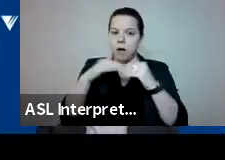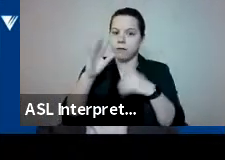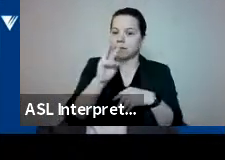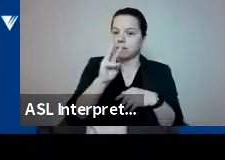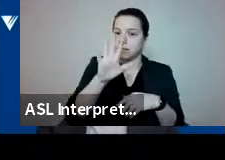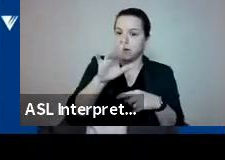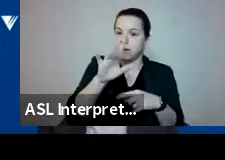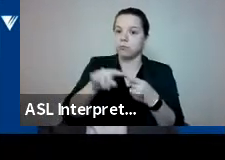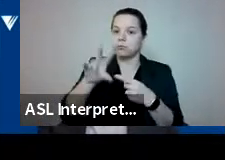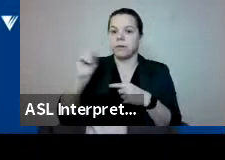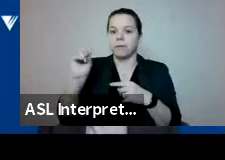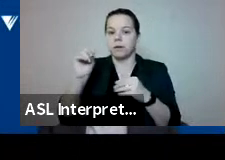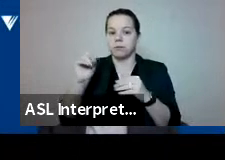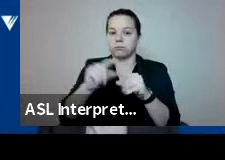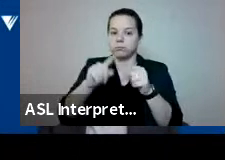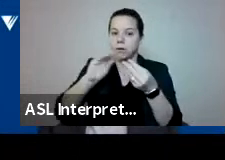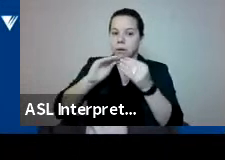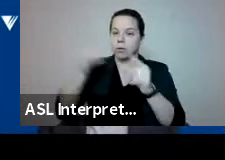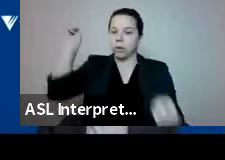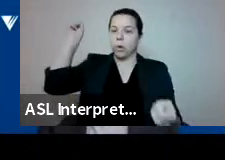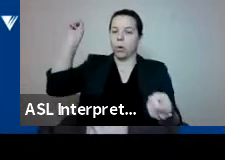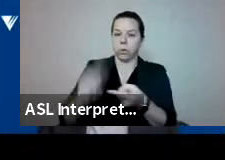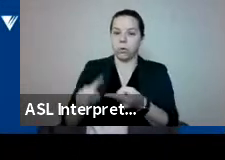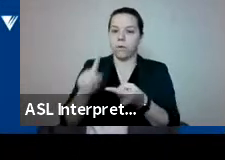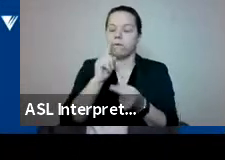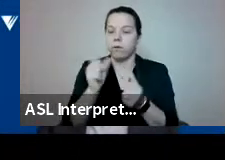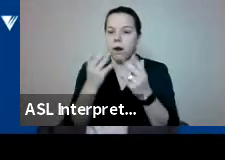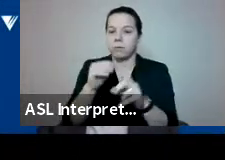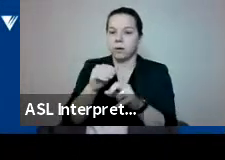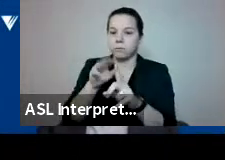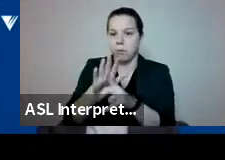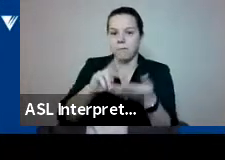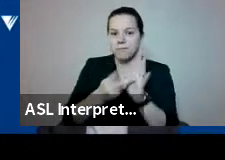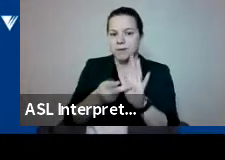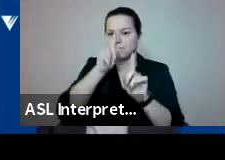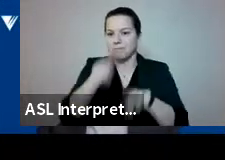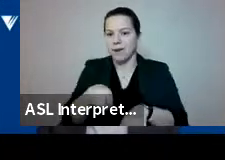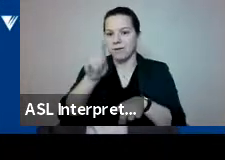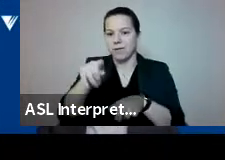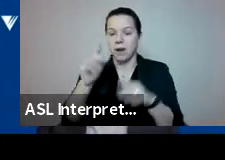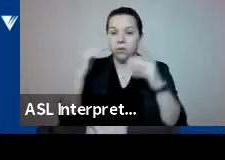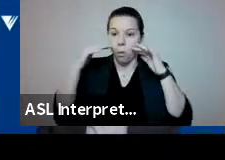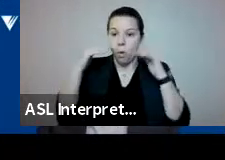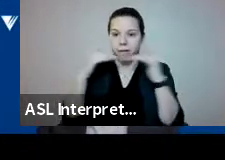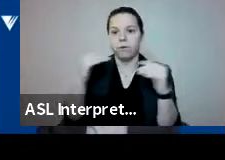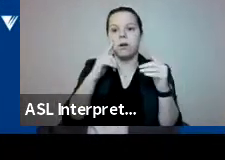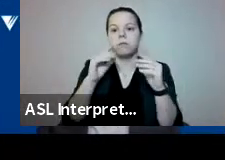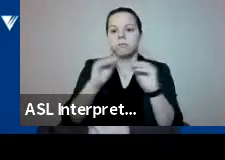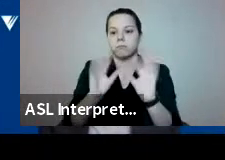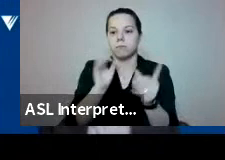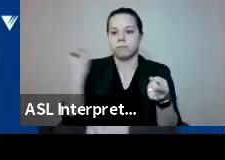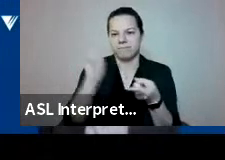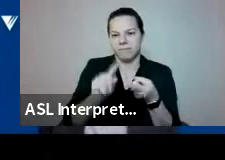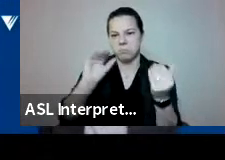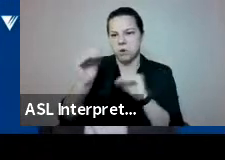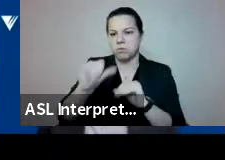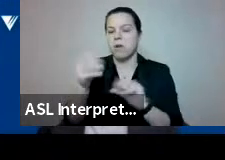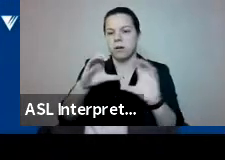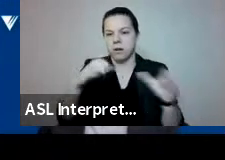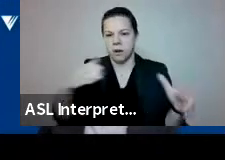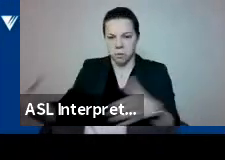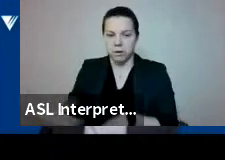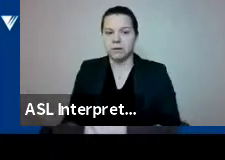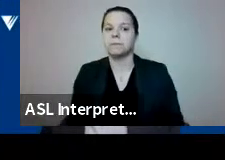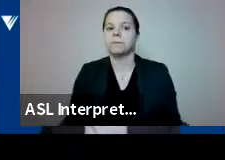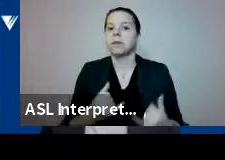was even more pronounced. As a result, the number of respondents for those noise levels were smaller than other categories. Now let's talk about